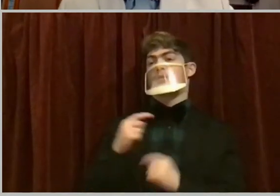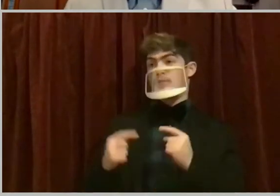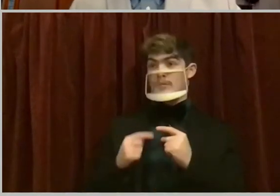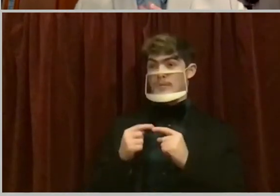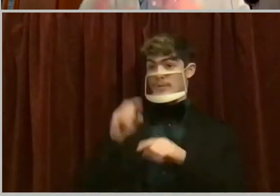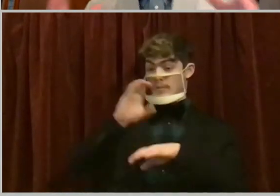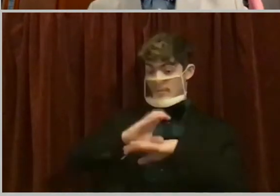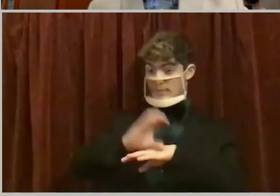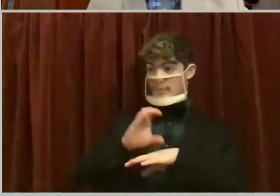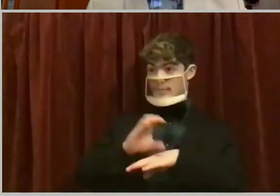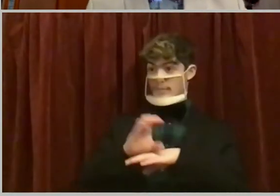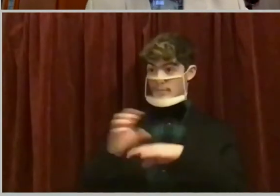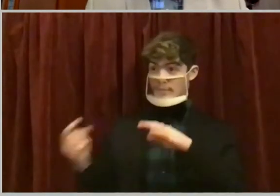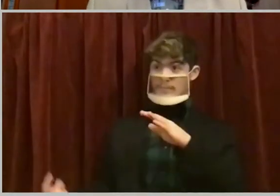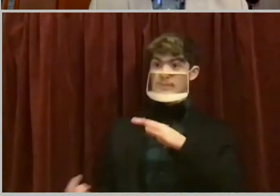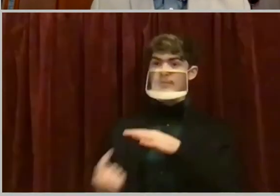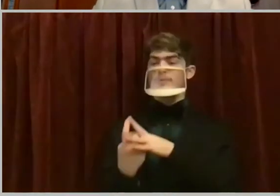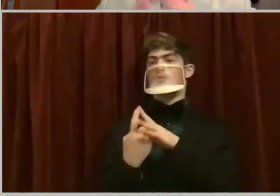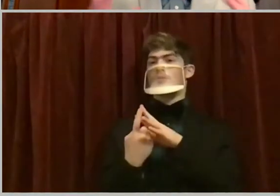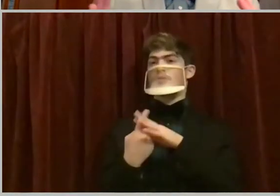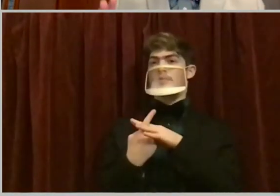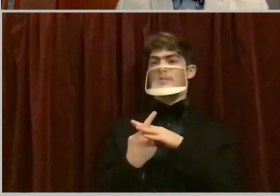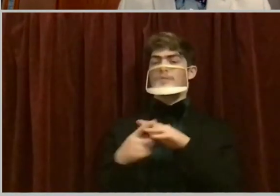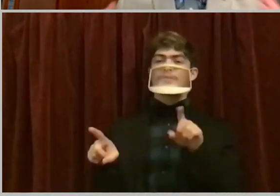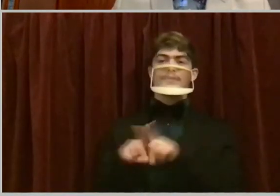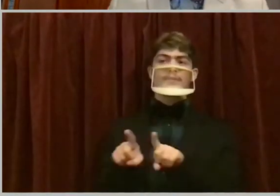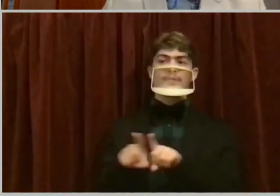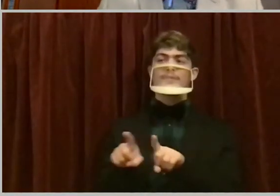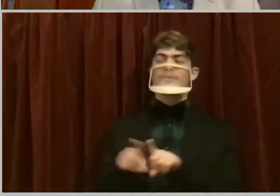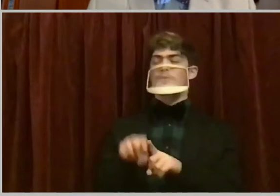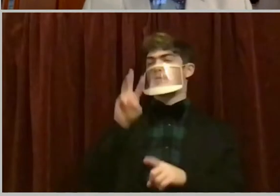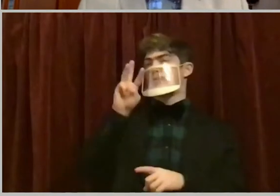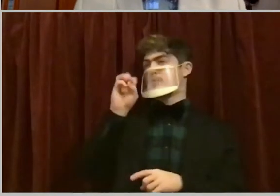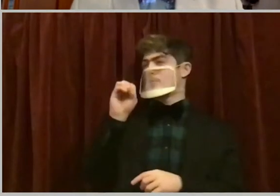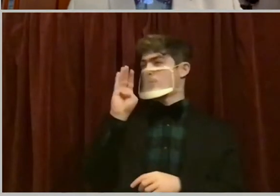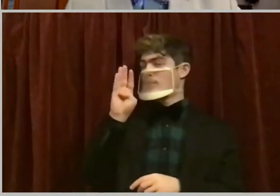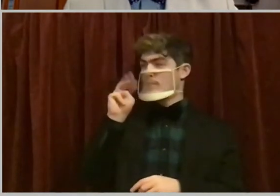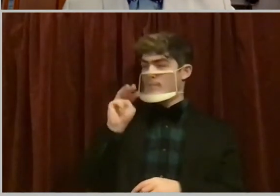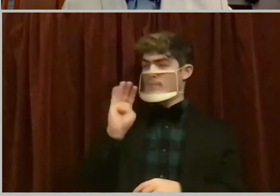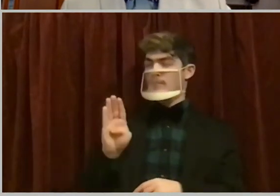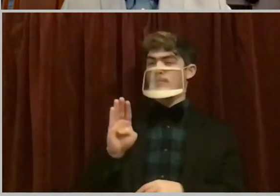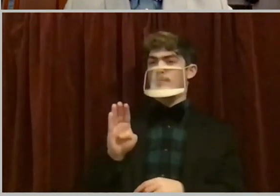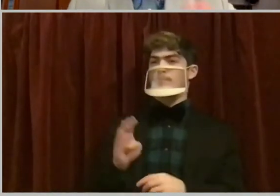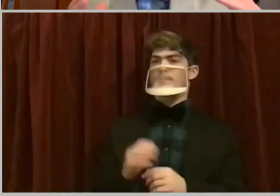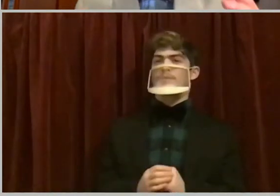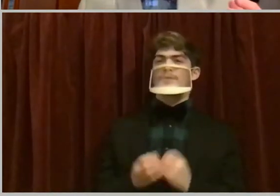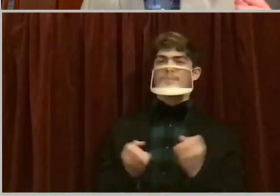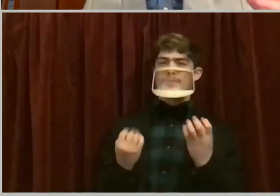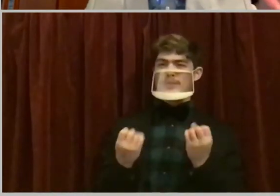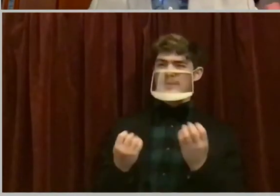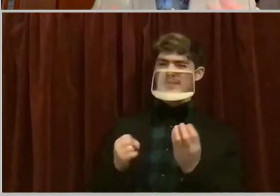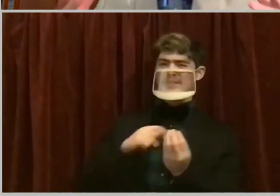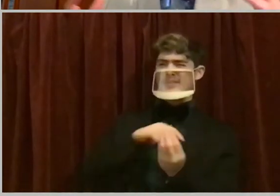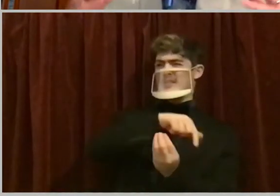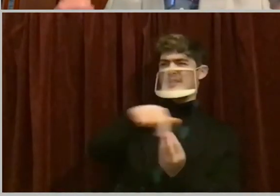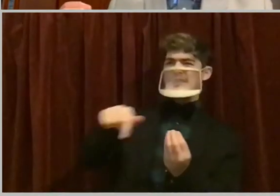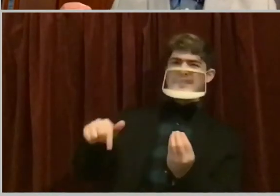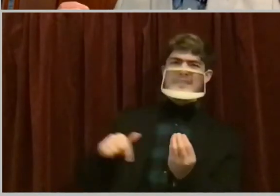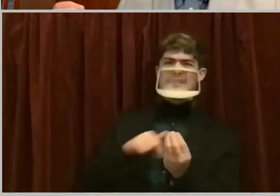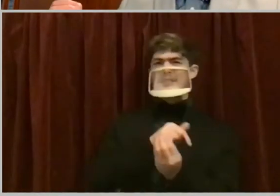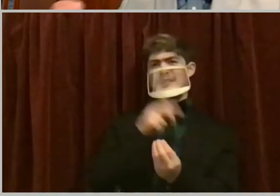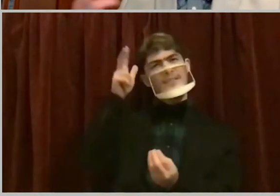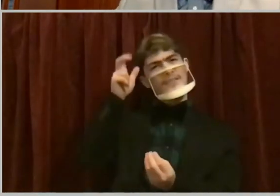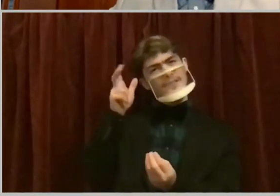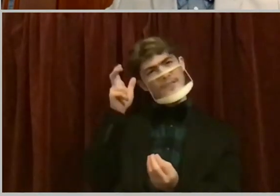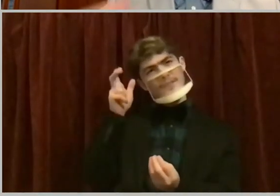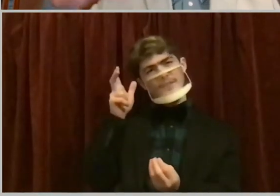womb, that greenhouse, where we're protected from external damaging forces, a place designed